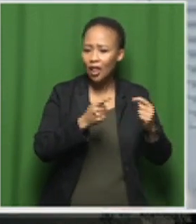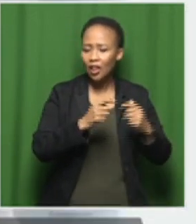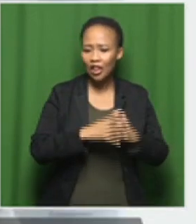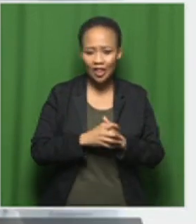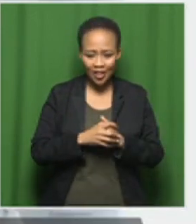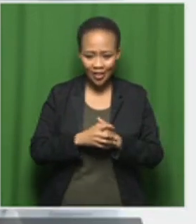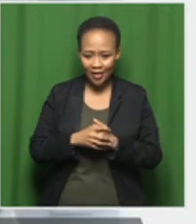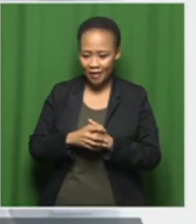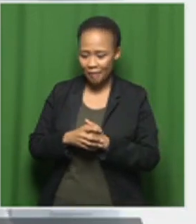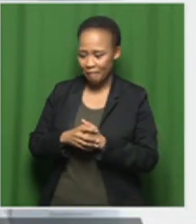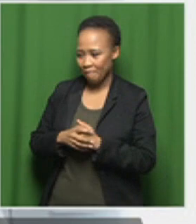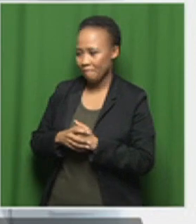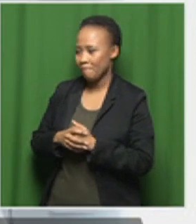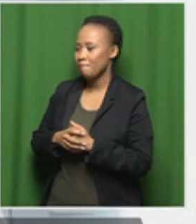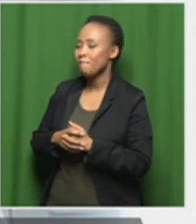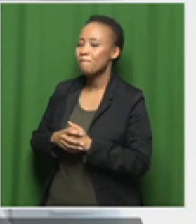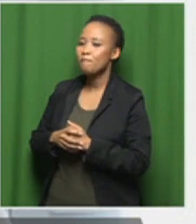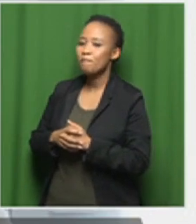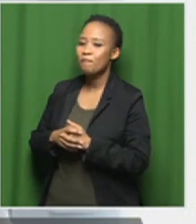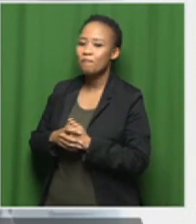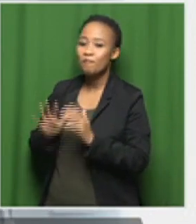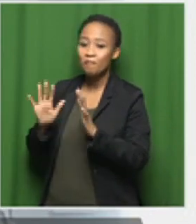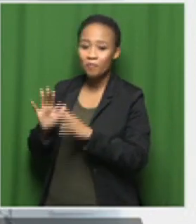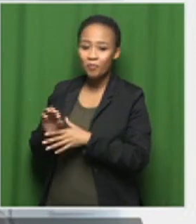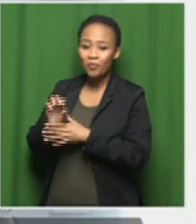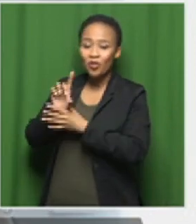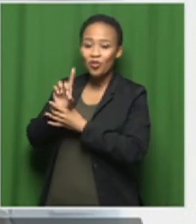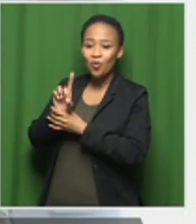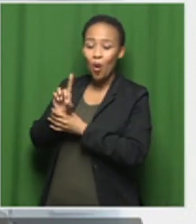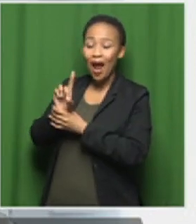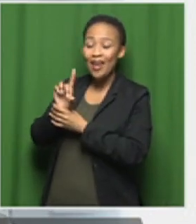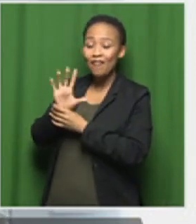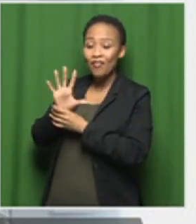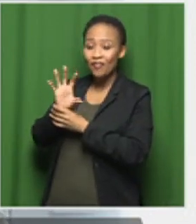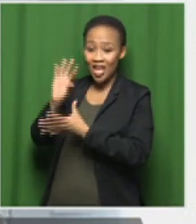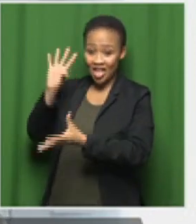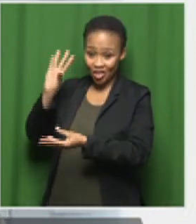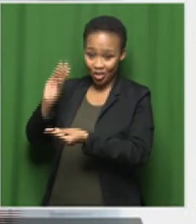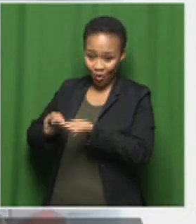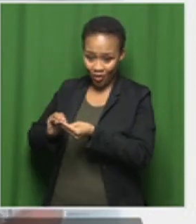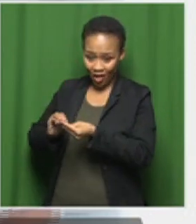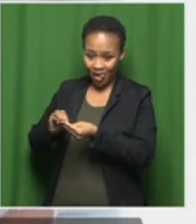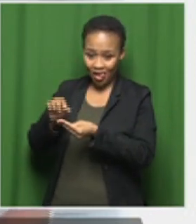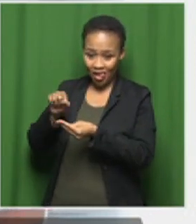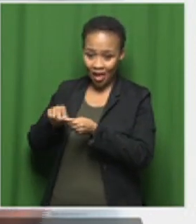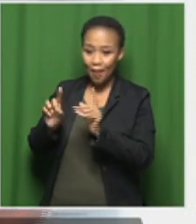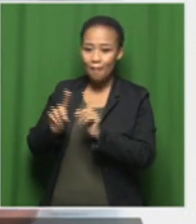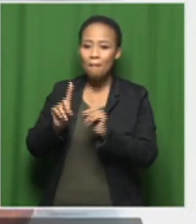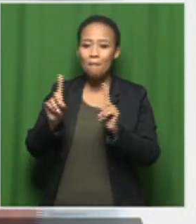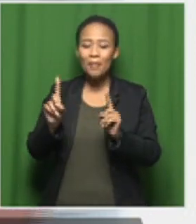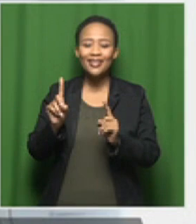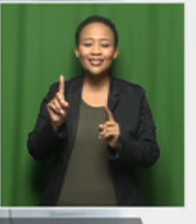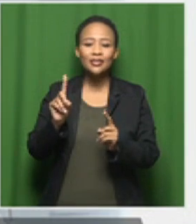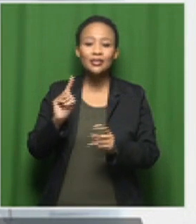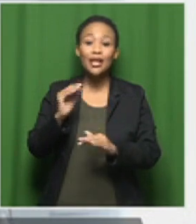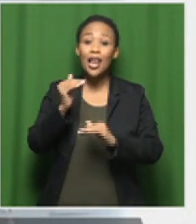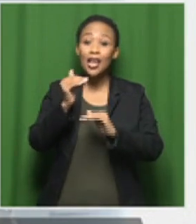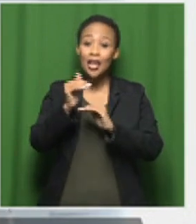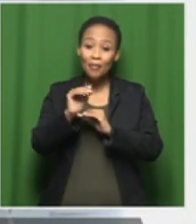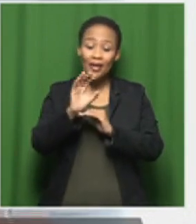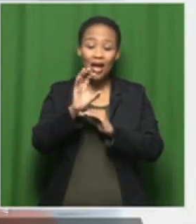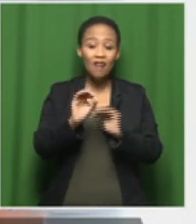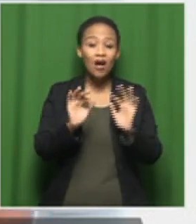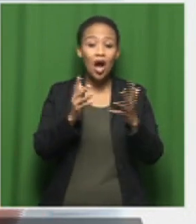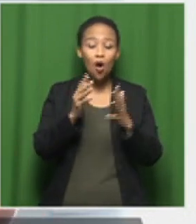Okay, so there is 150 in total, but that becomes very limited if you divide that by